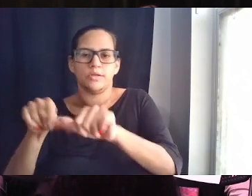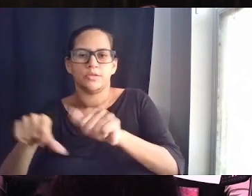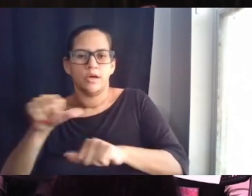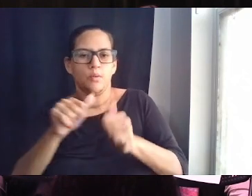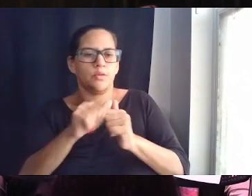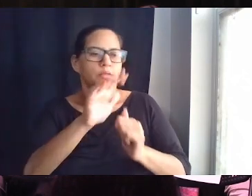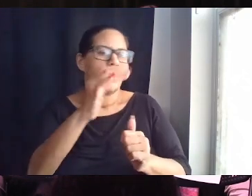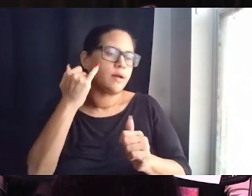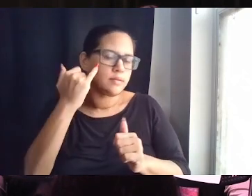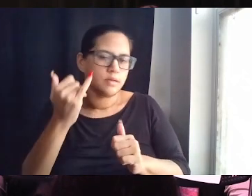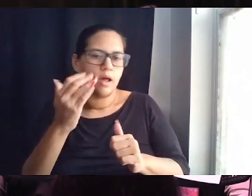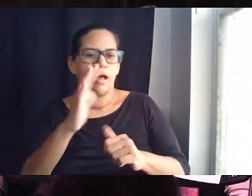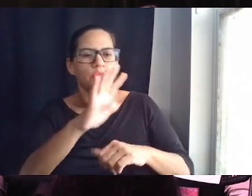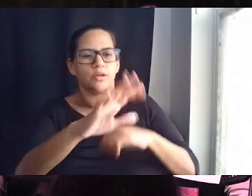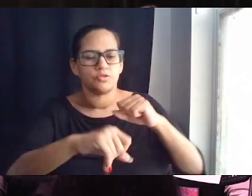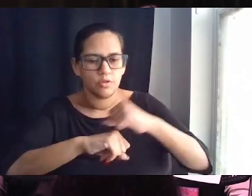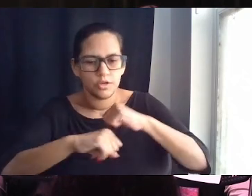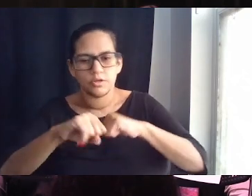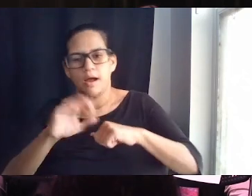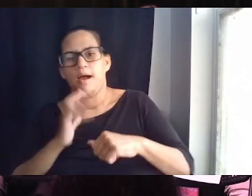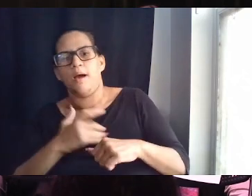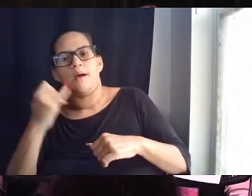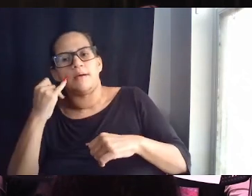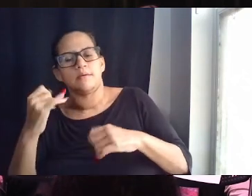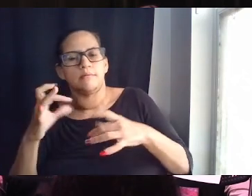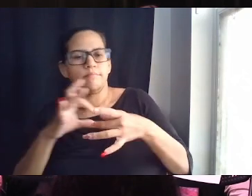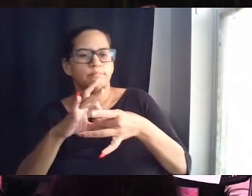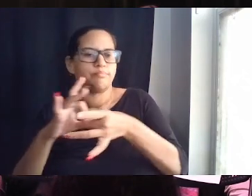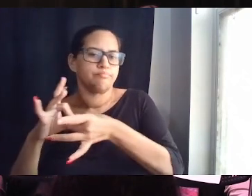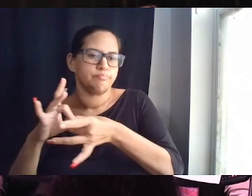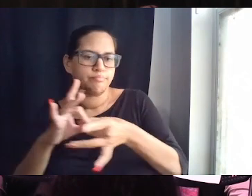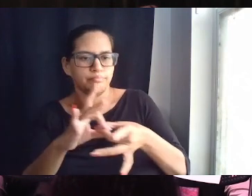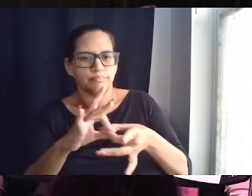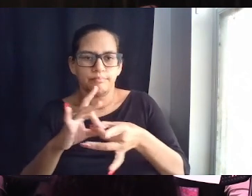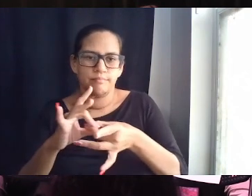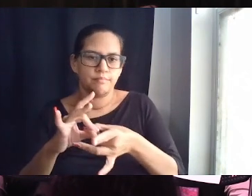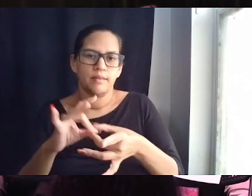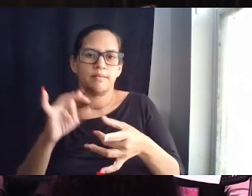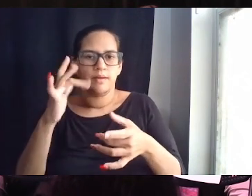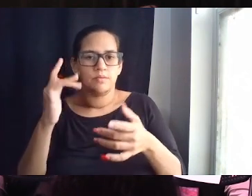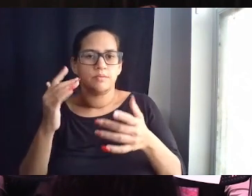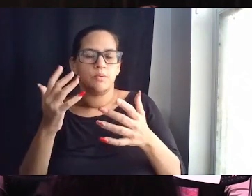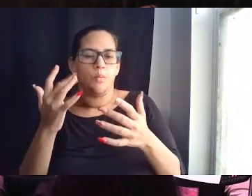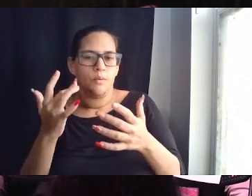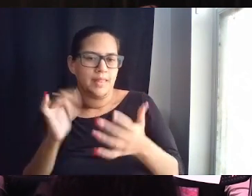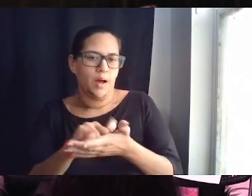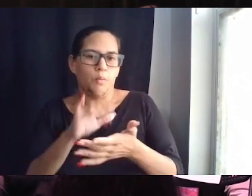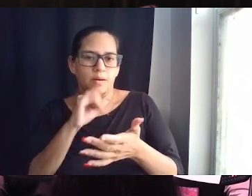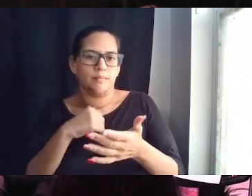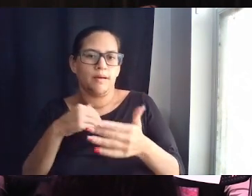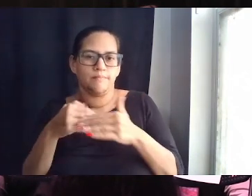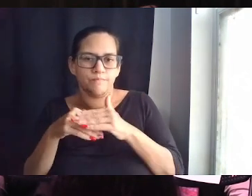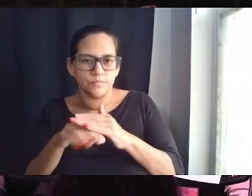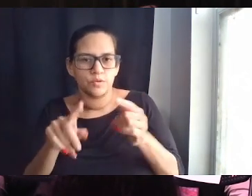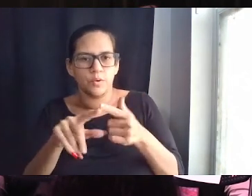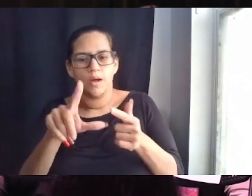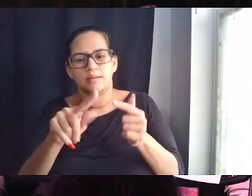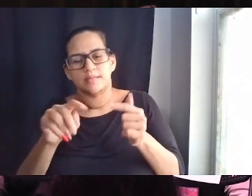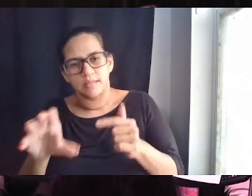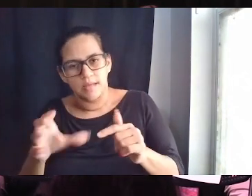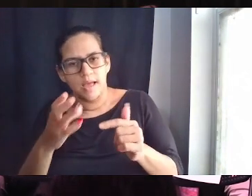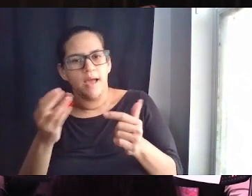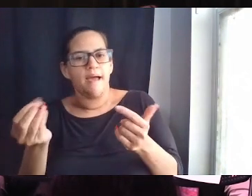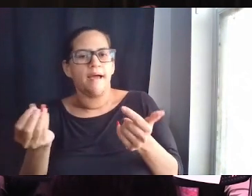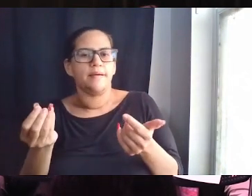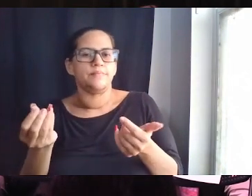structure. And that's why it became the beginning. That was my entry point into the LTC. And it has changed my